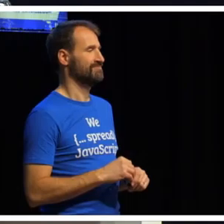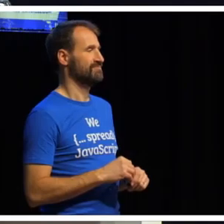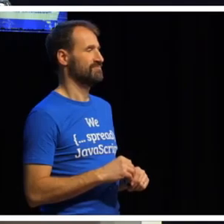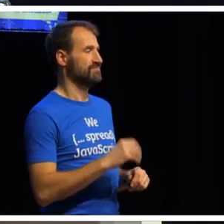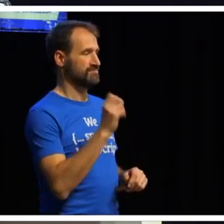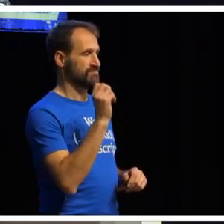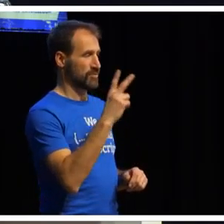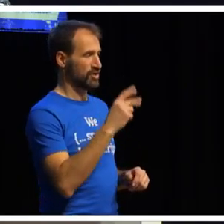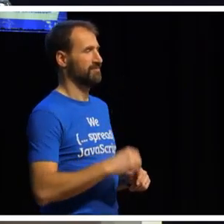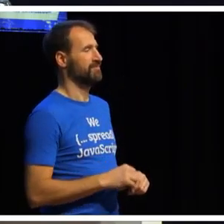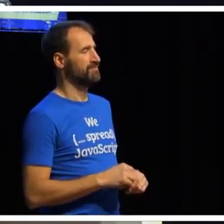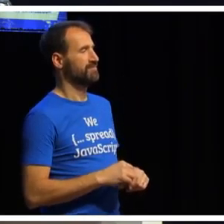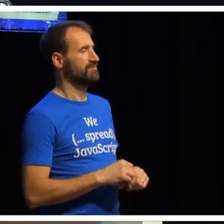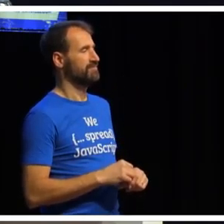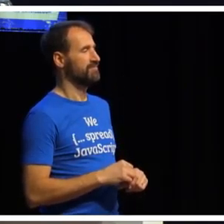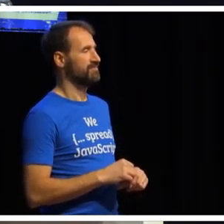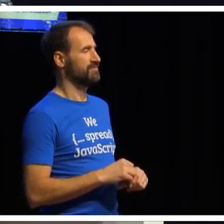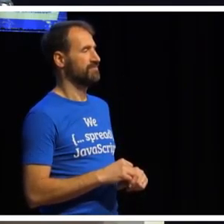Okay.